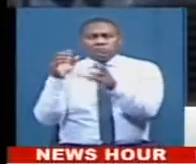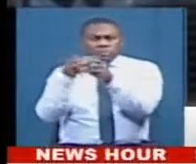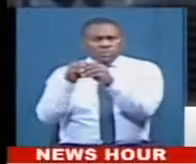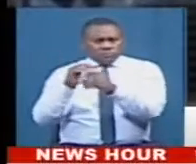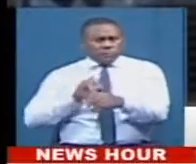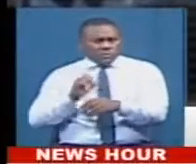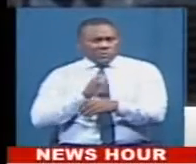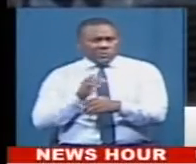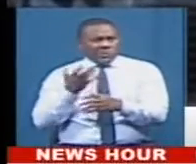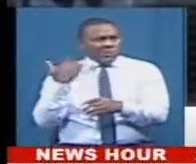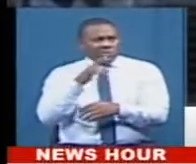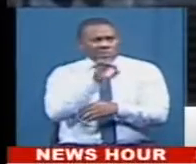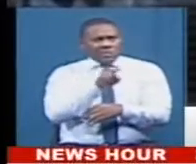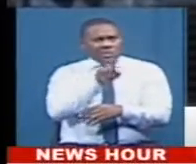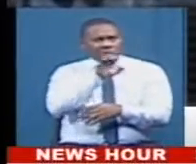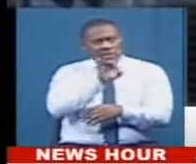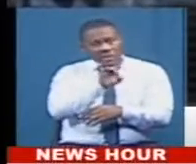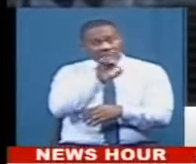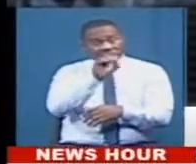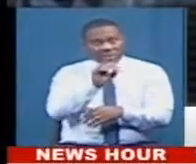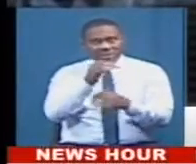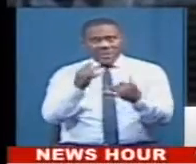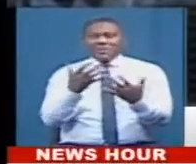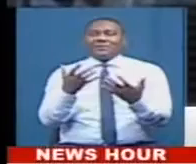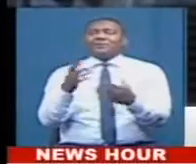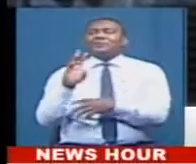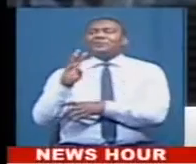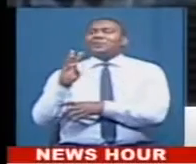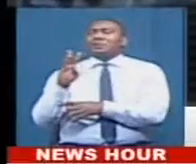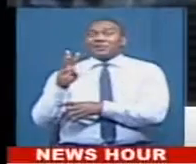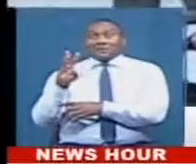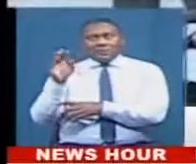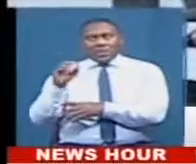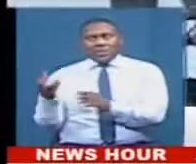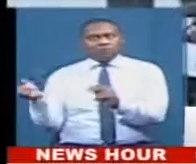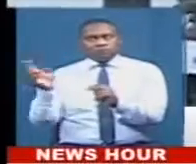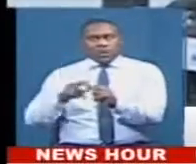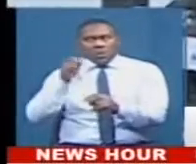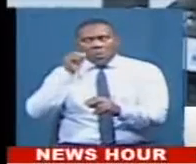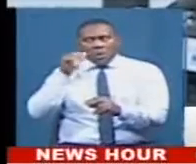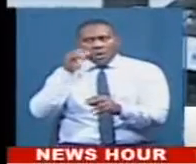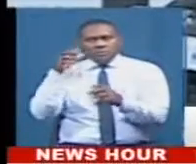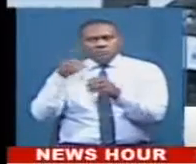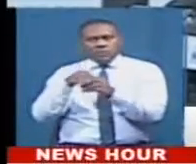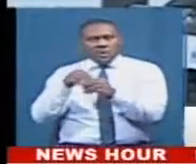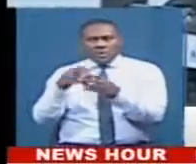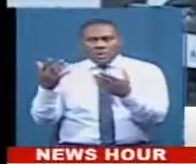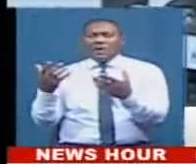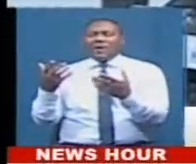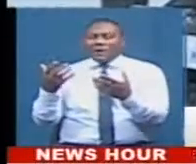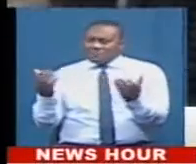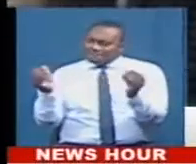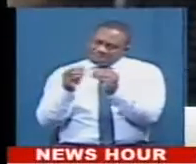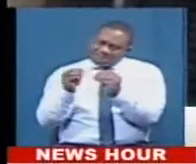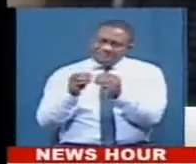executives from 8.8% to 16% as part of efforts to increase the participation of citizens in